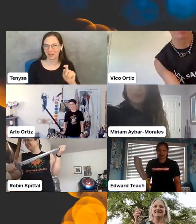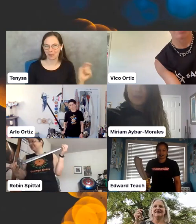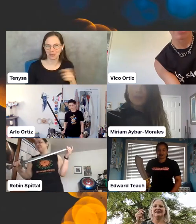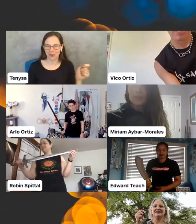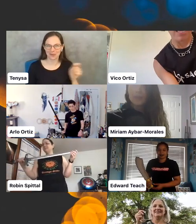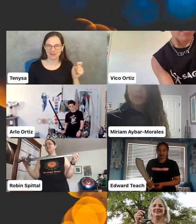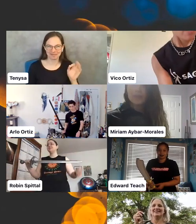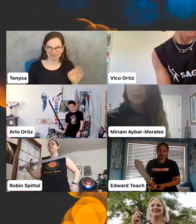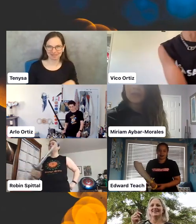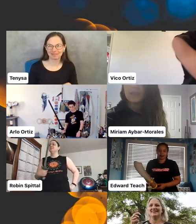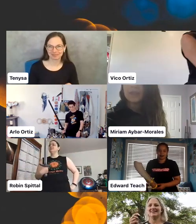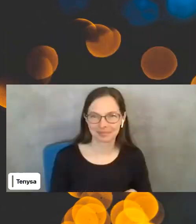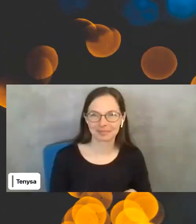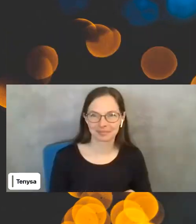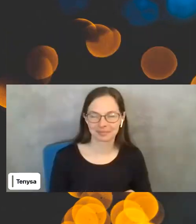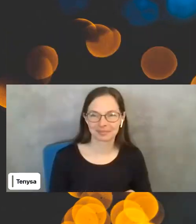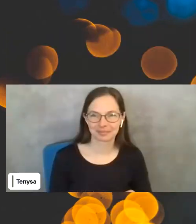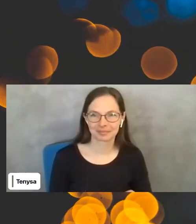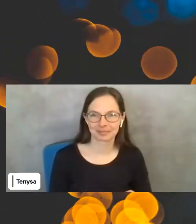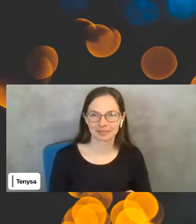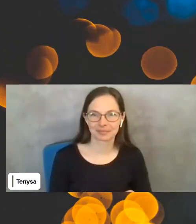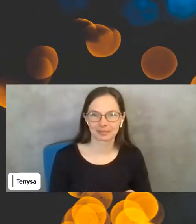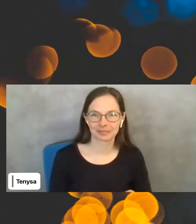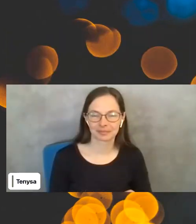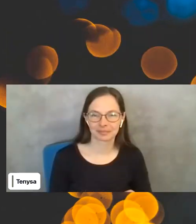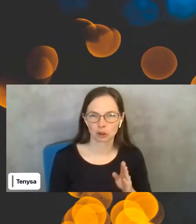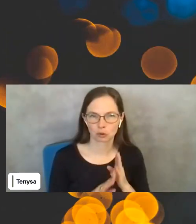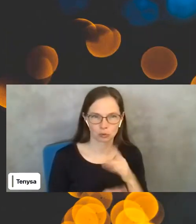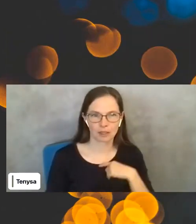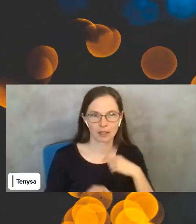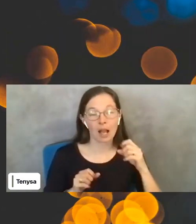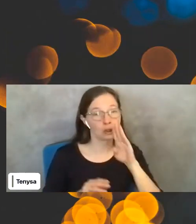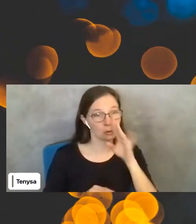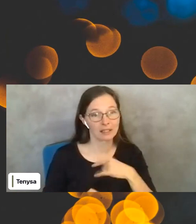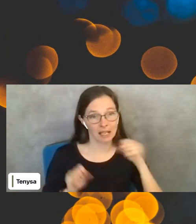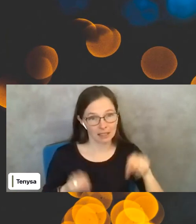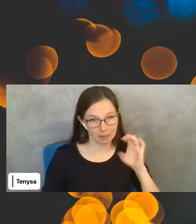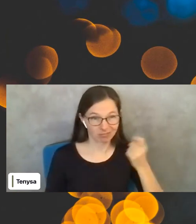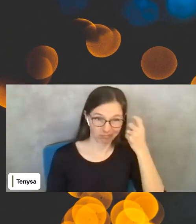and as straight as I can be, as I'm a homosexual.